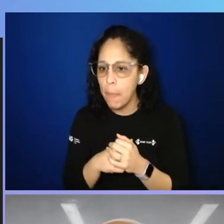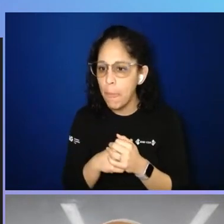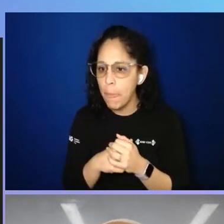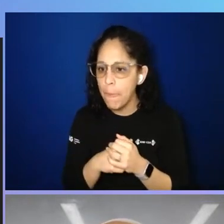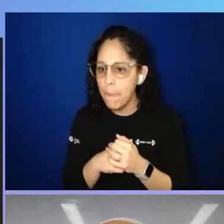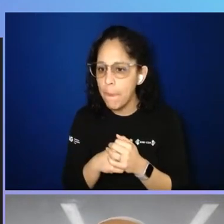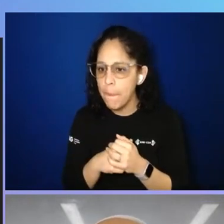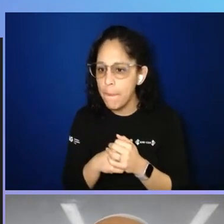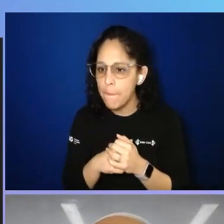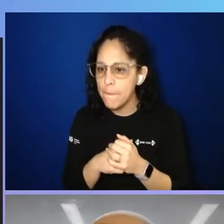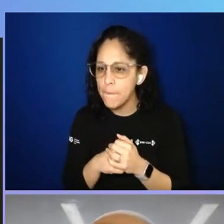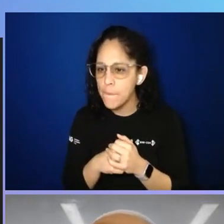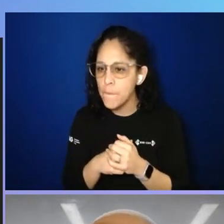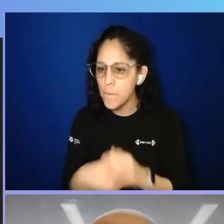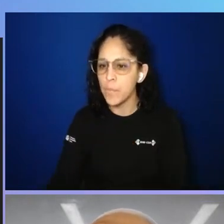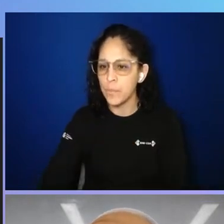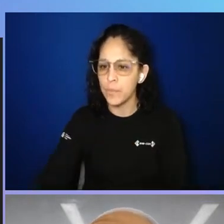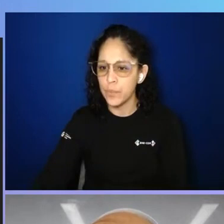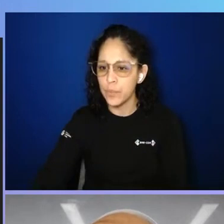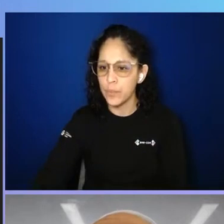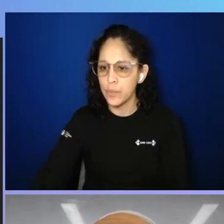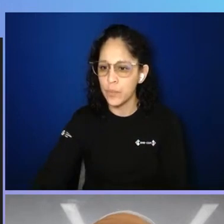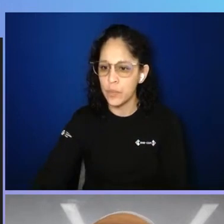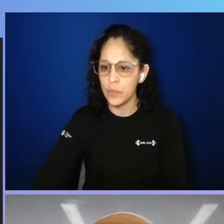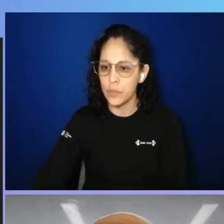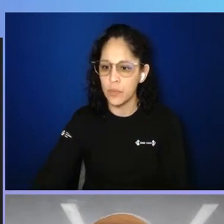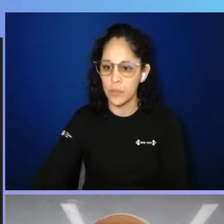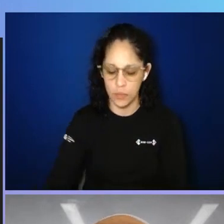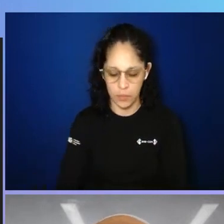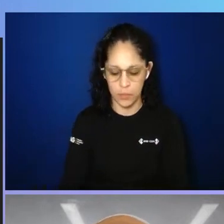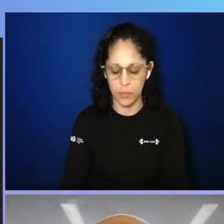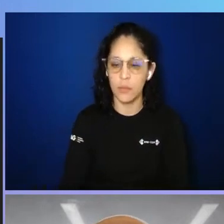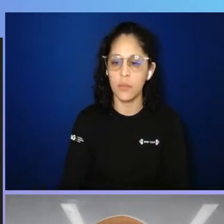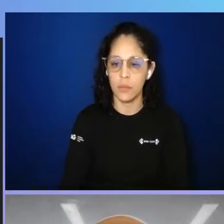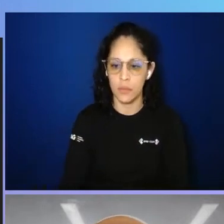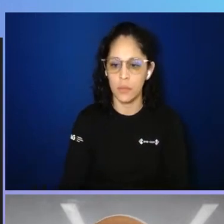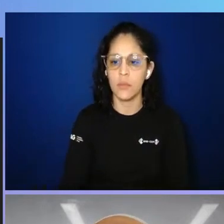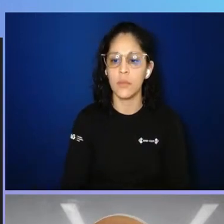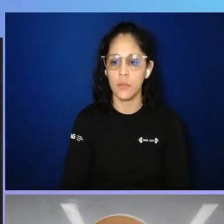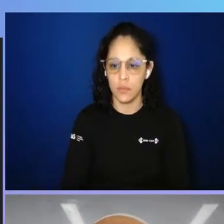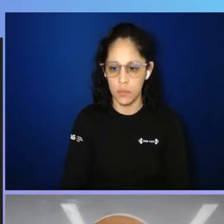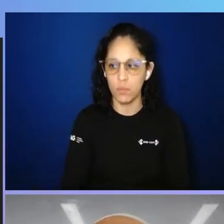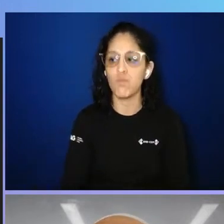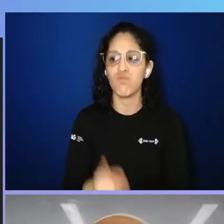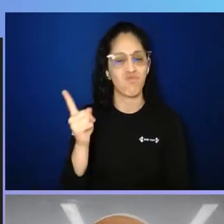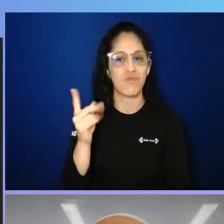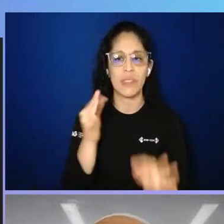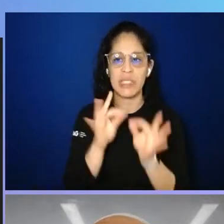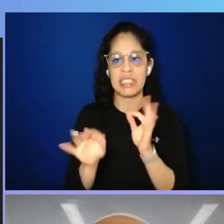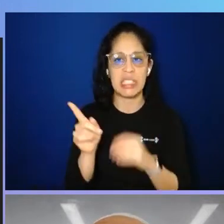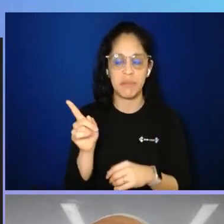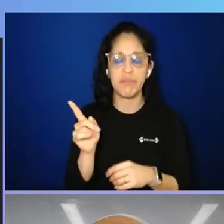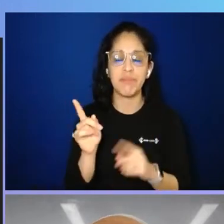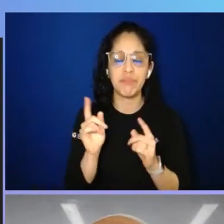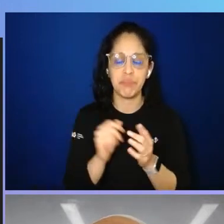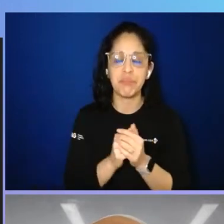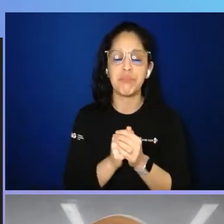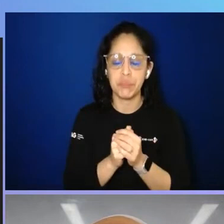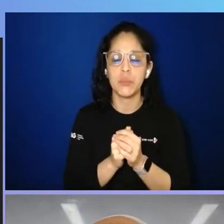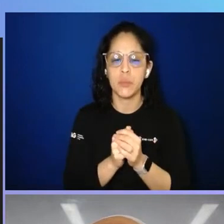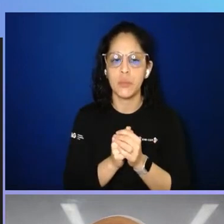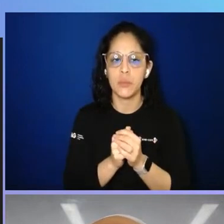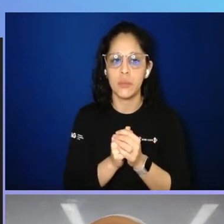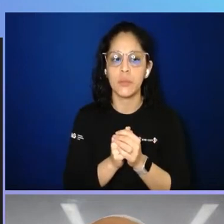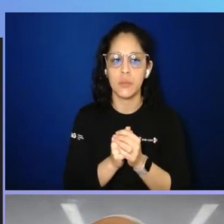But this is much easier. You can also use something called